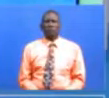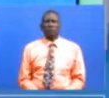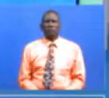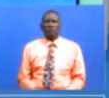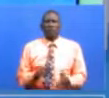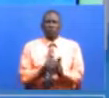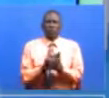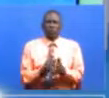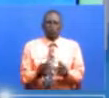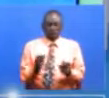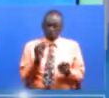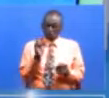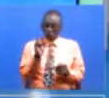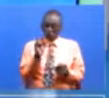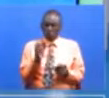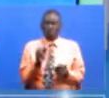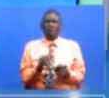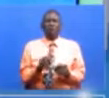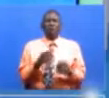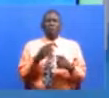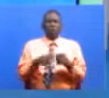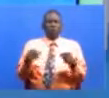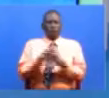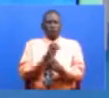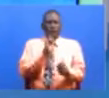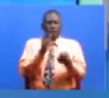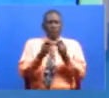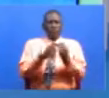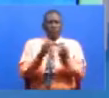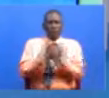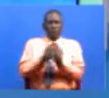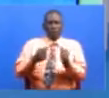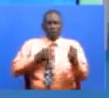Mm-hmm. That was just to whet your appetite. The full interview with Paul